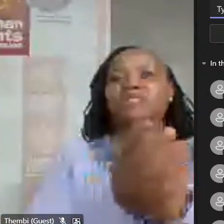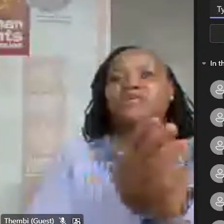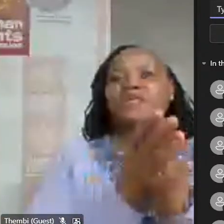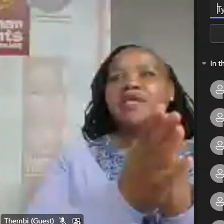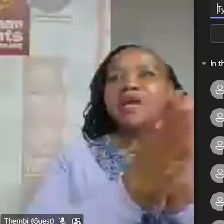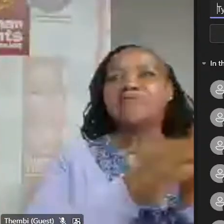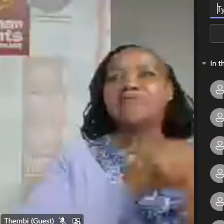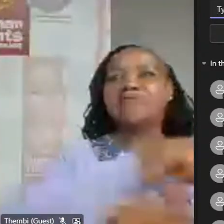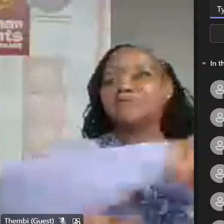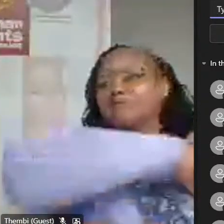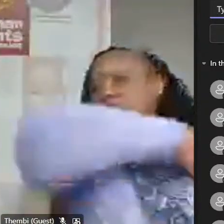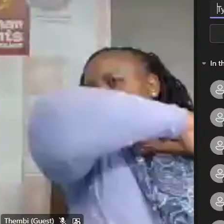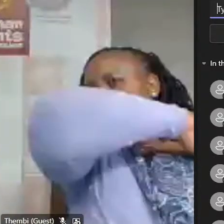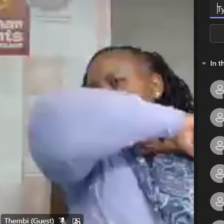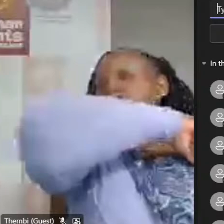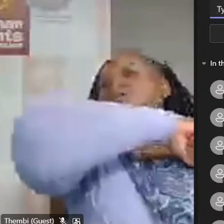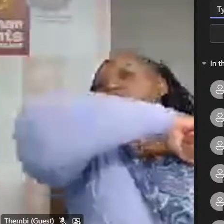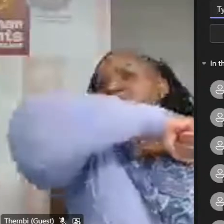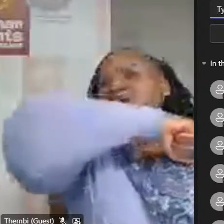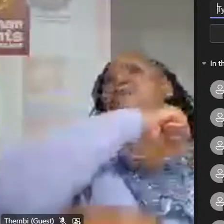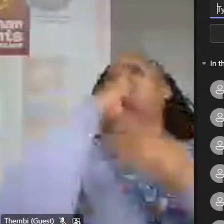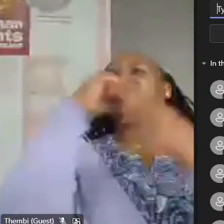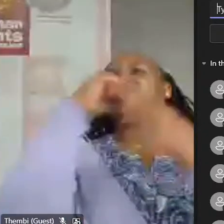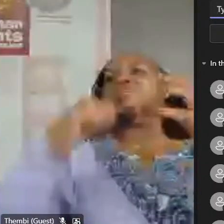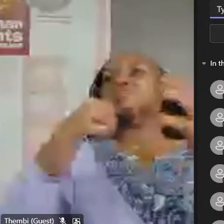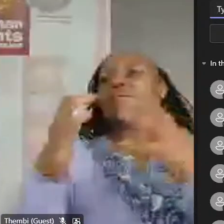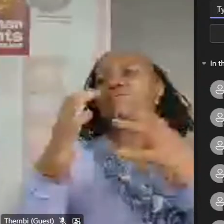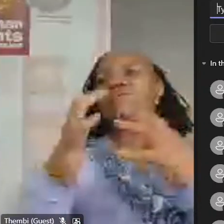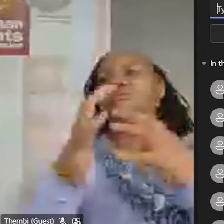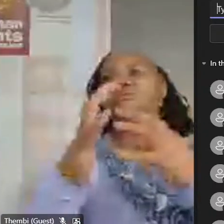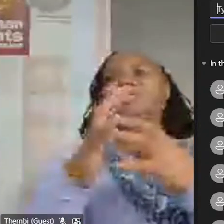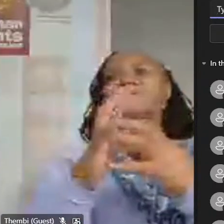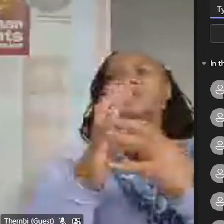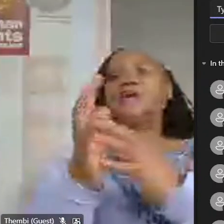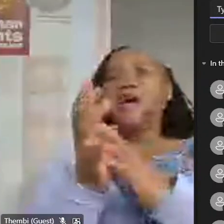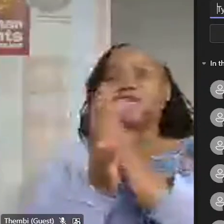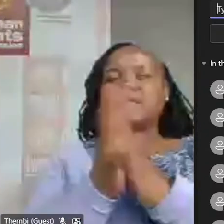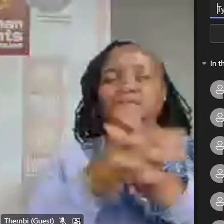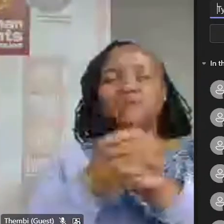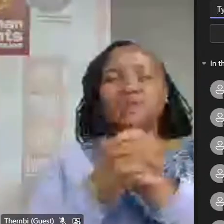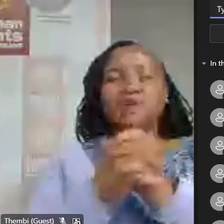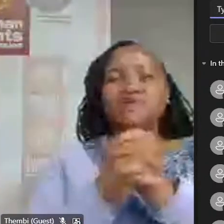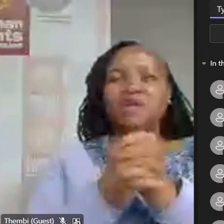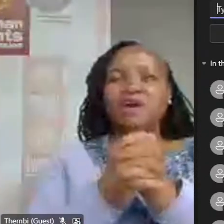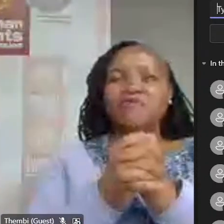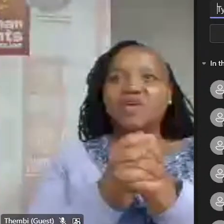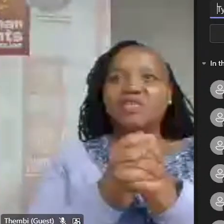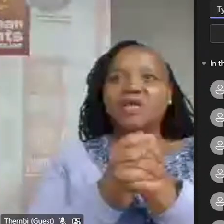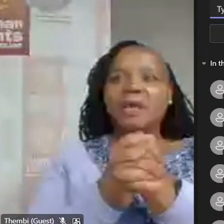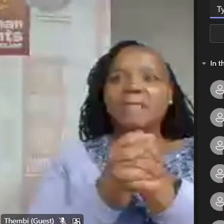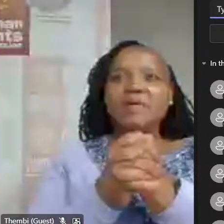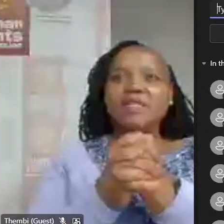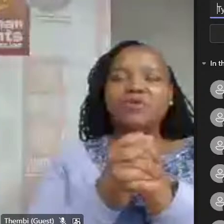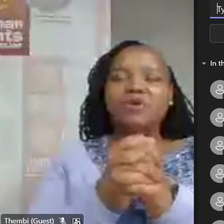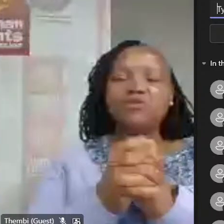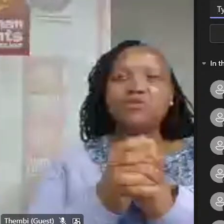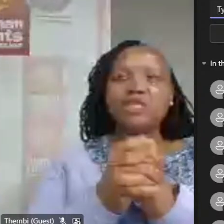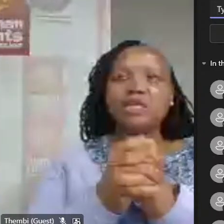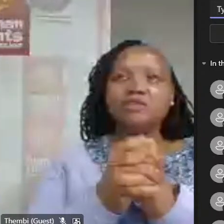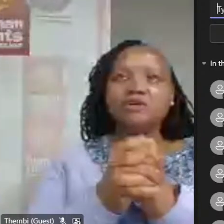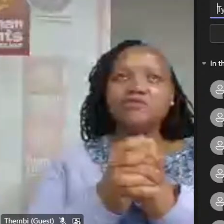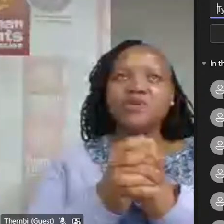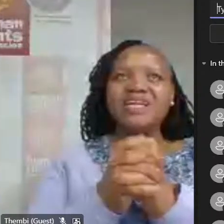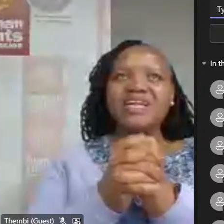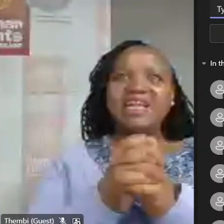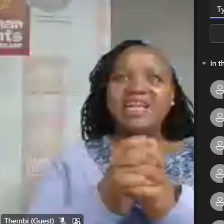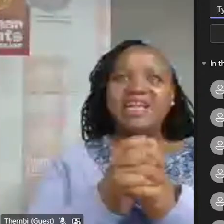hands, I have to cough in my elbow, etc., so that other people don't have to be affected. But then when you bring the